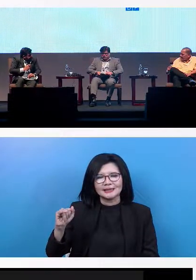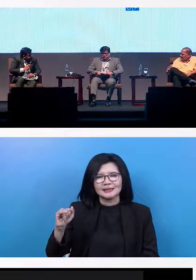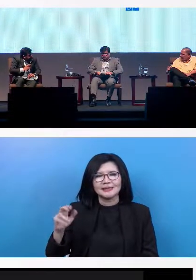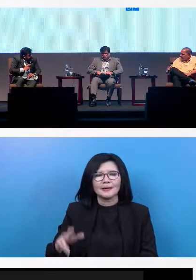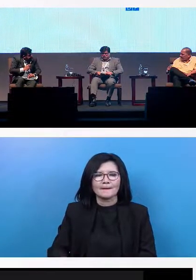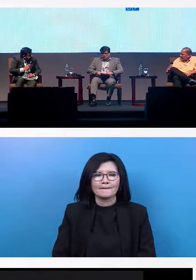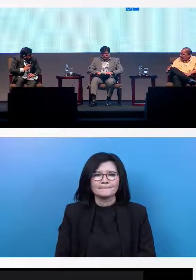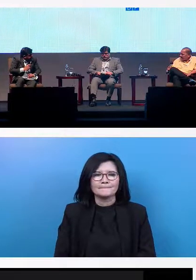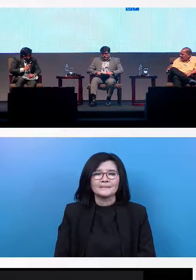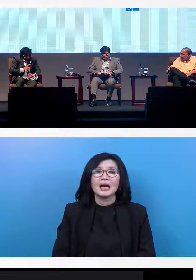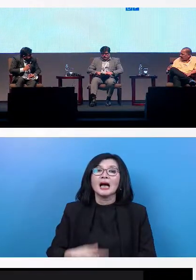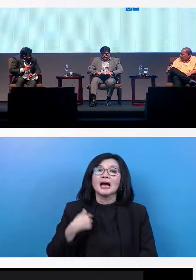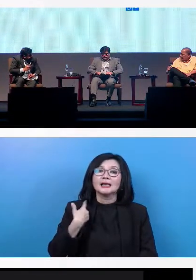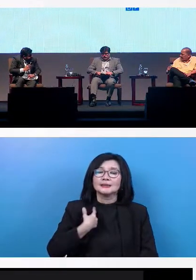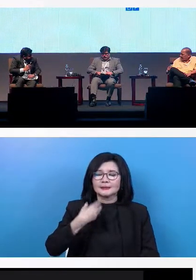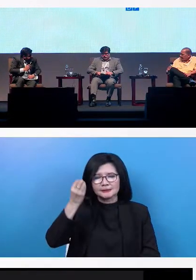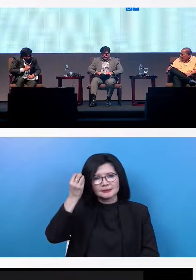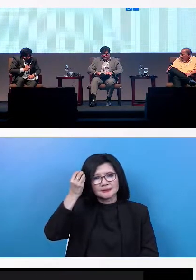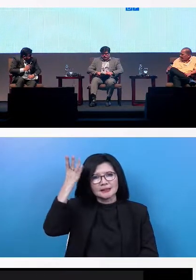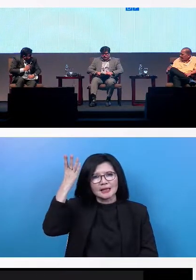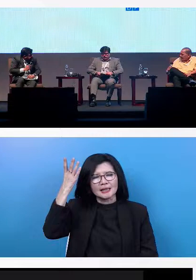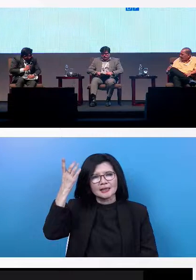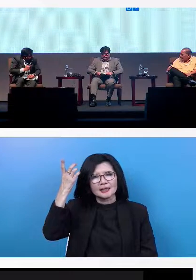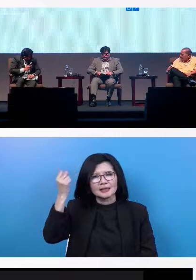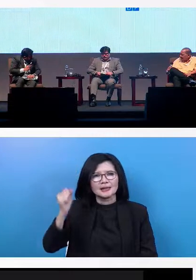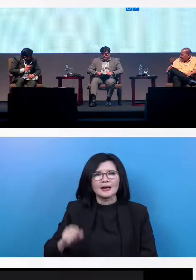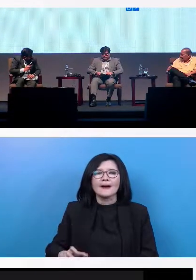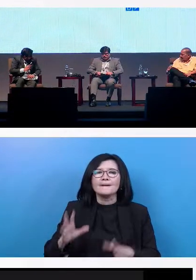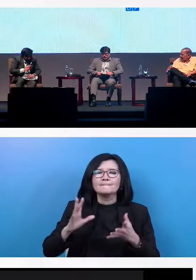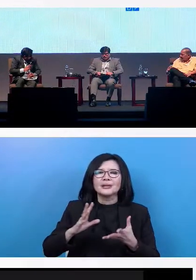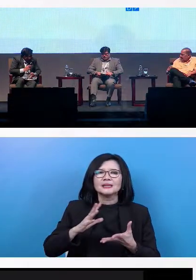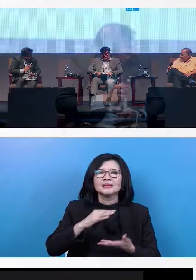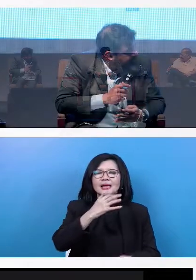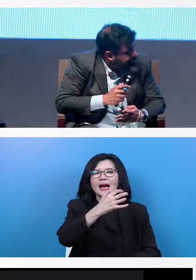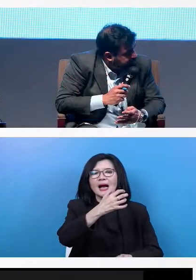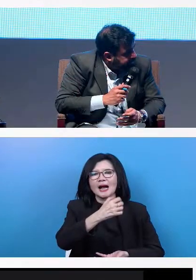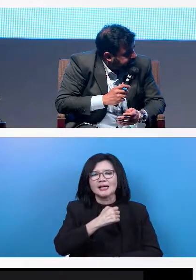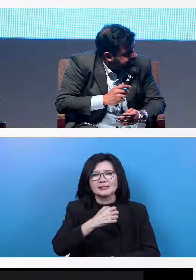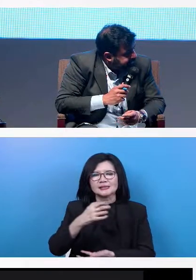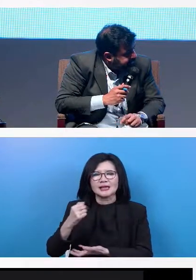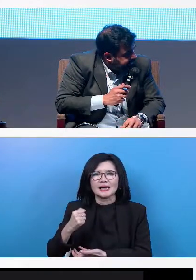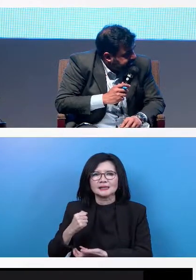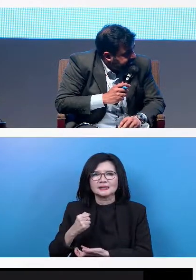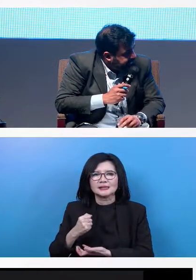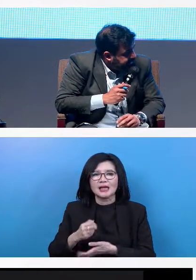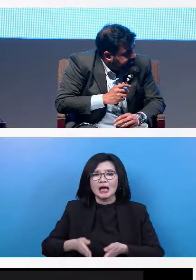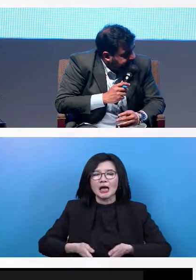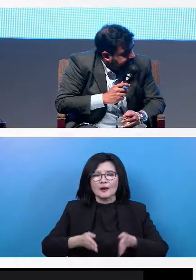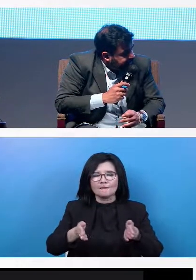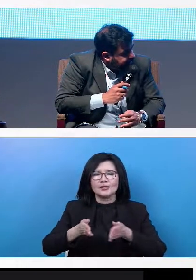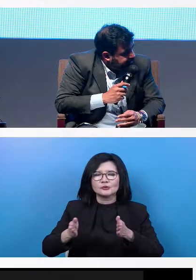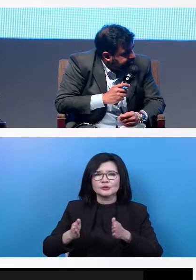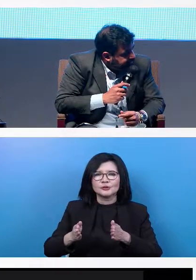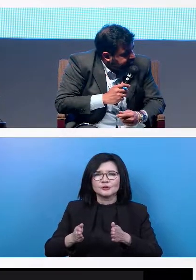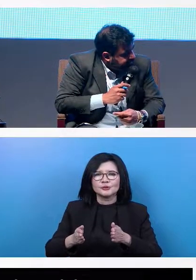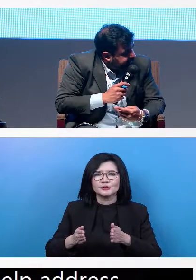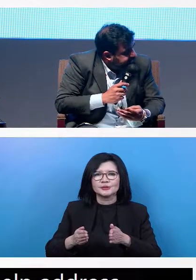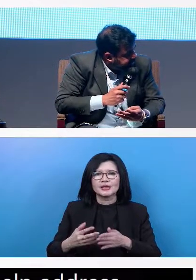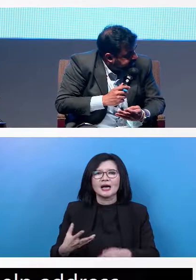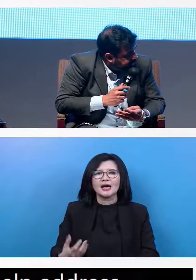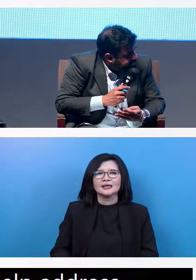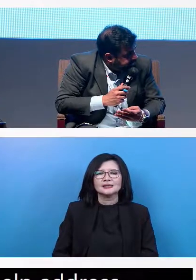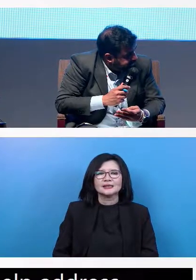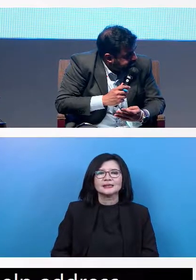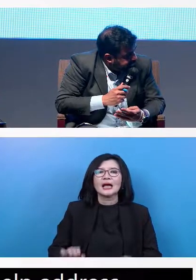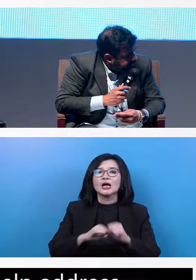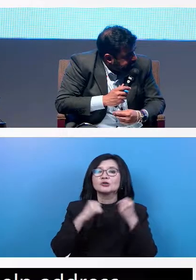the infrastructure assets are either publicly owned or privately being put in place. And definitely it needs